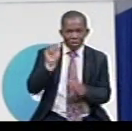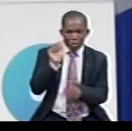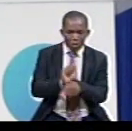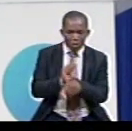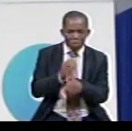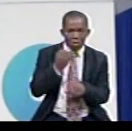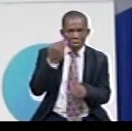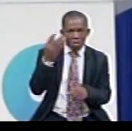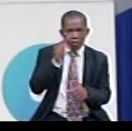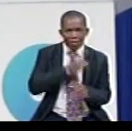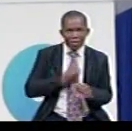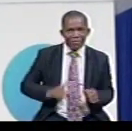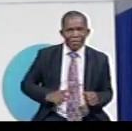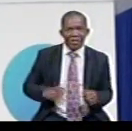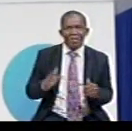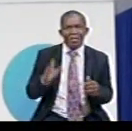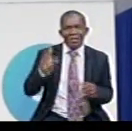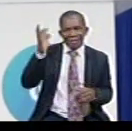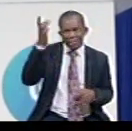Sin is the work of the devil.